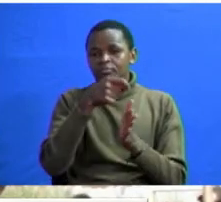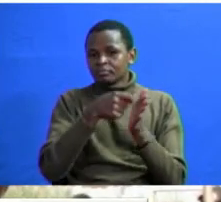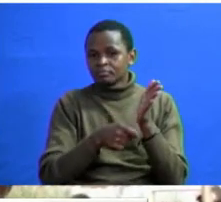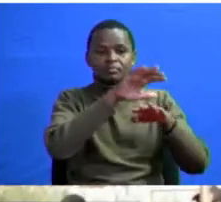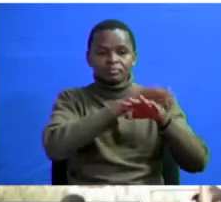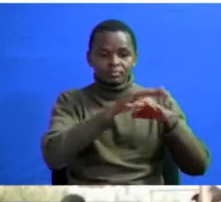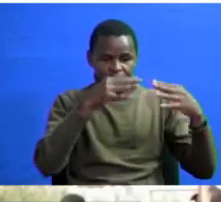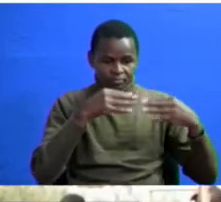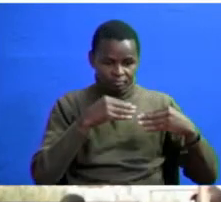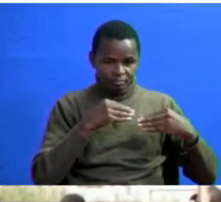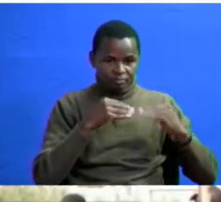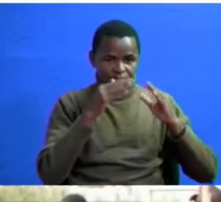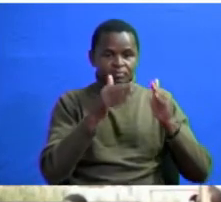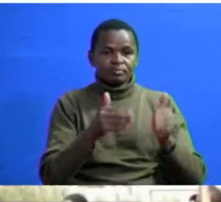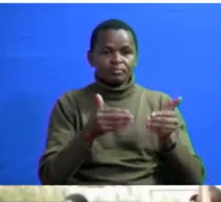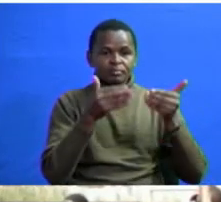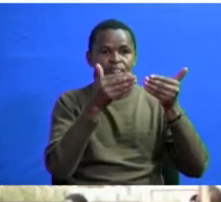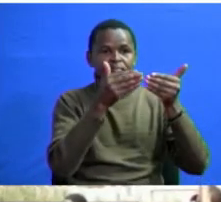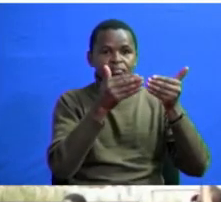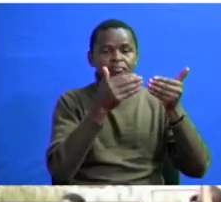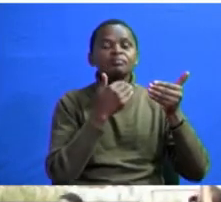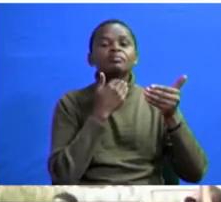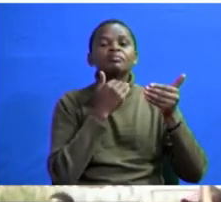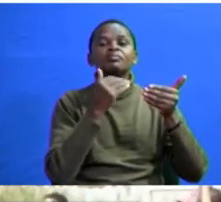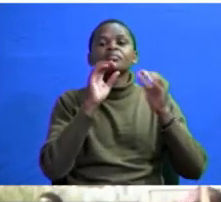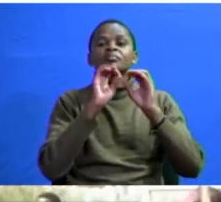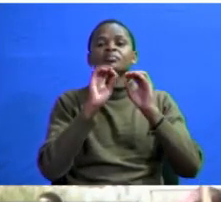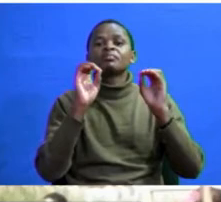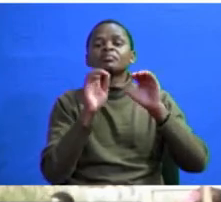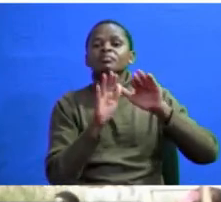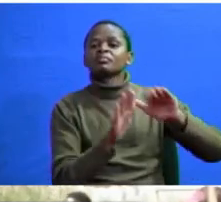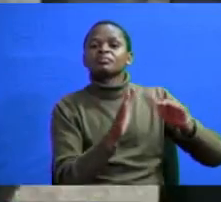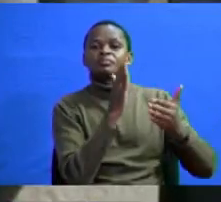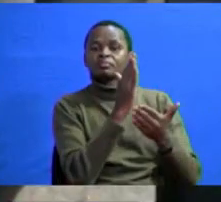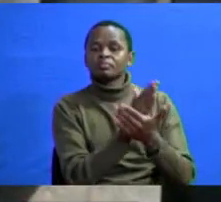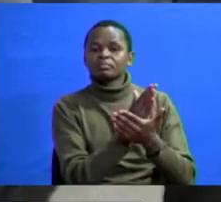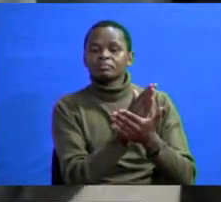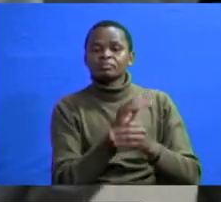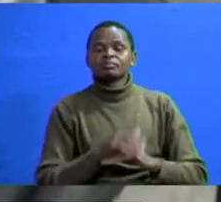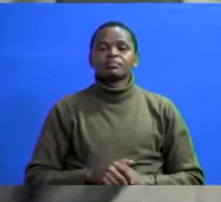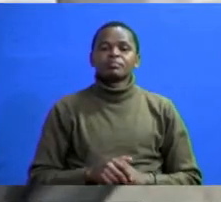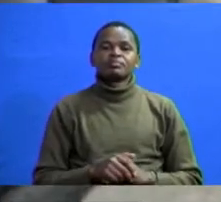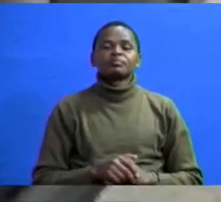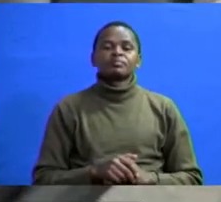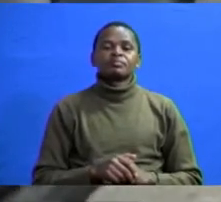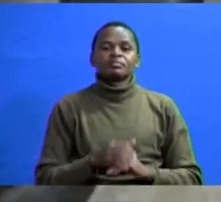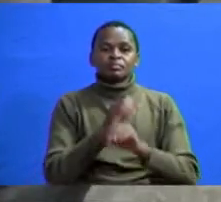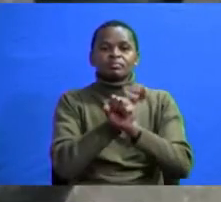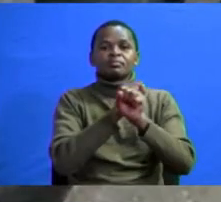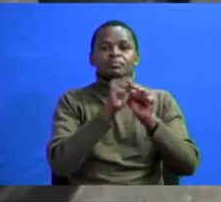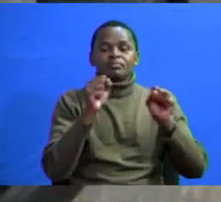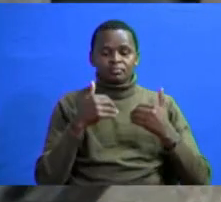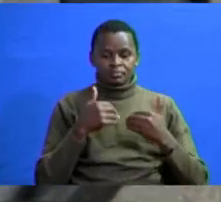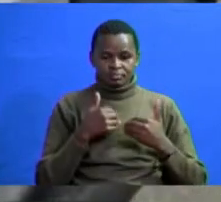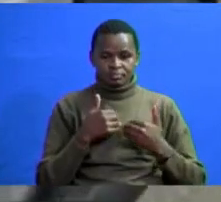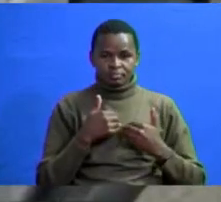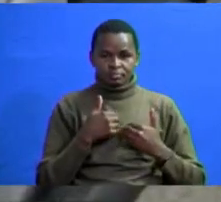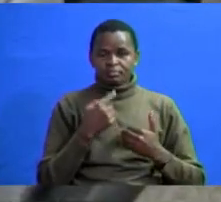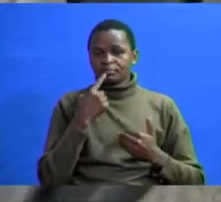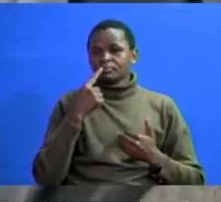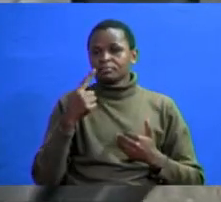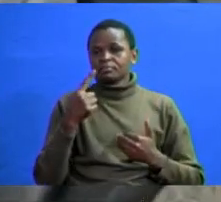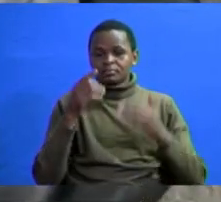ni contribution. Yule ambaye hataki awache sio. The president has, however, reiterated